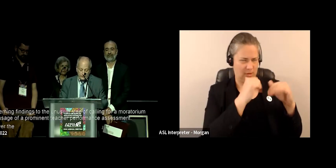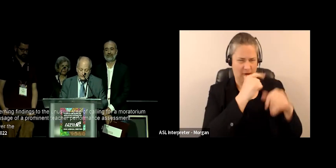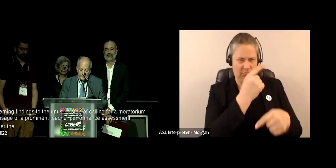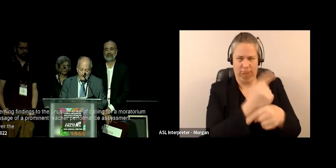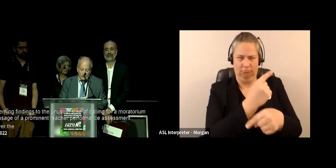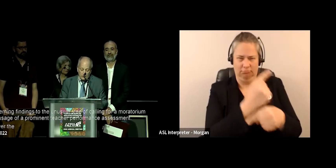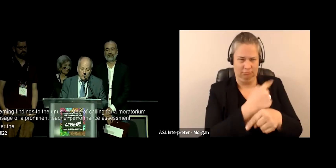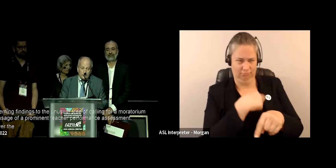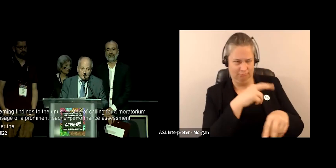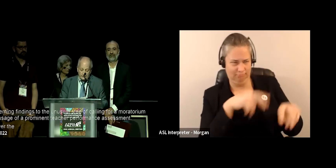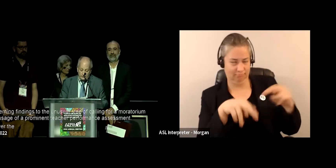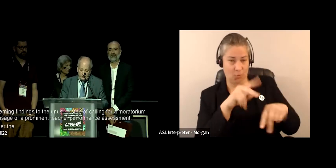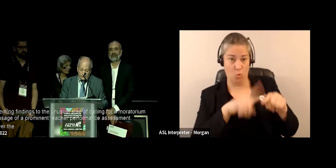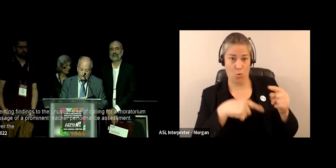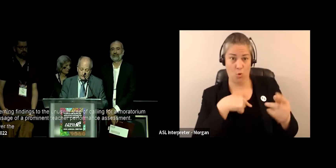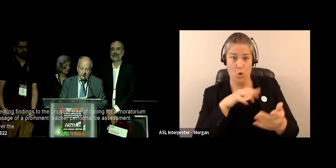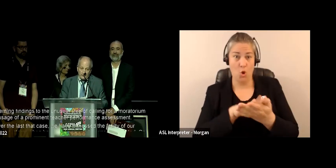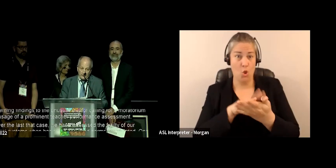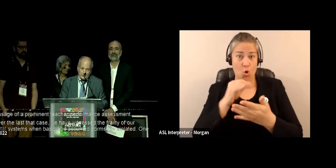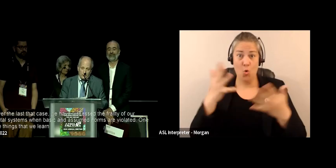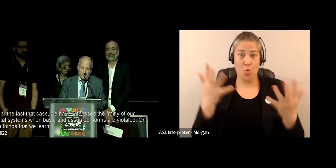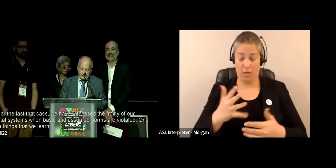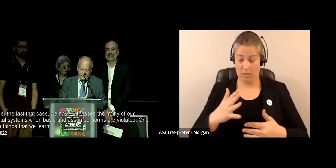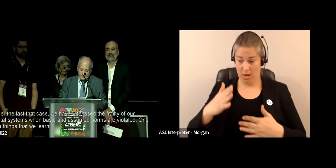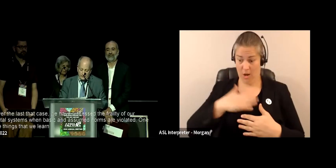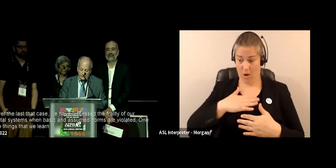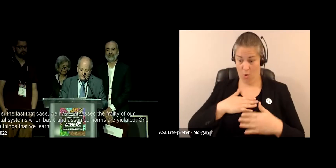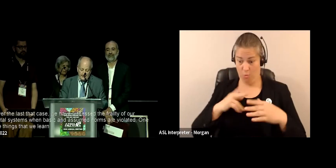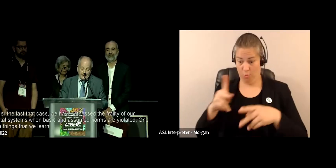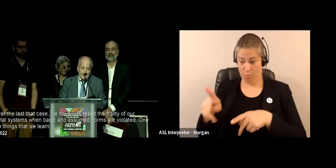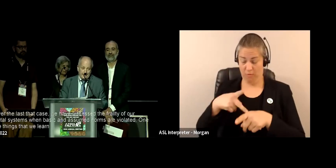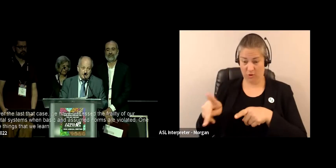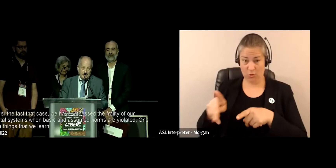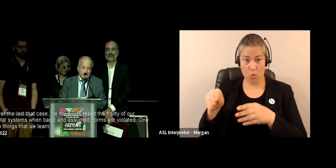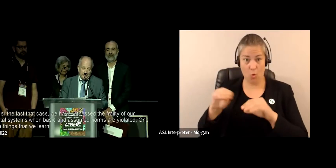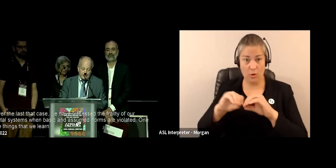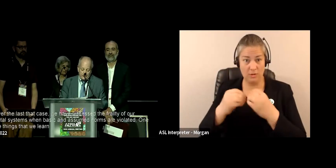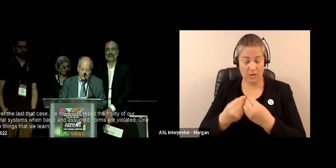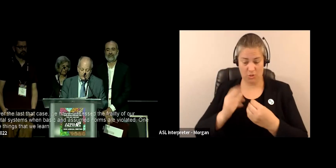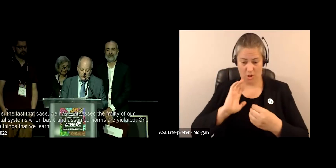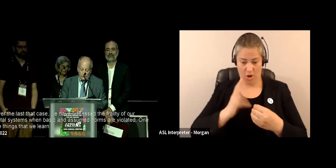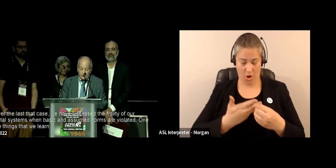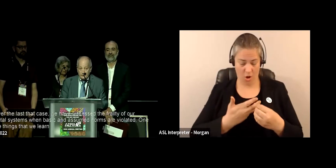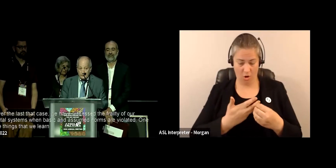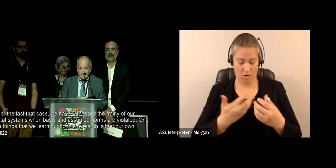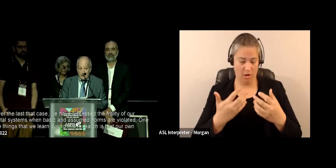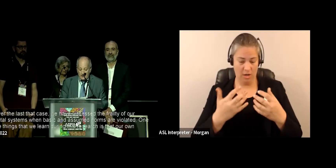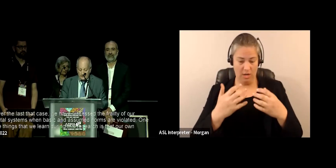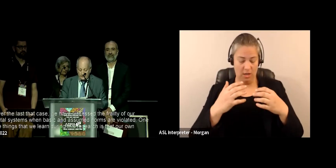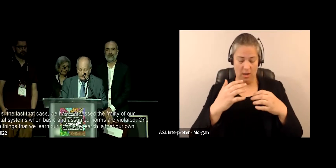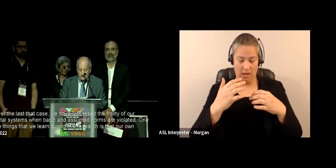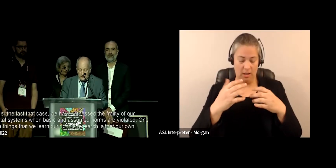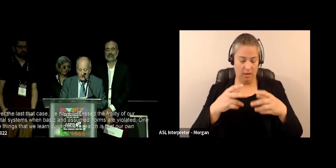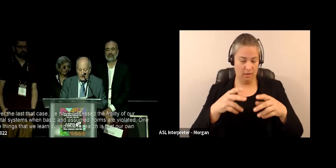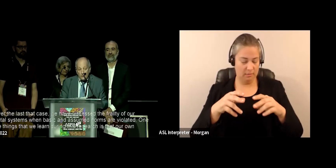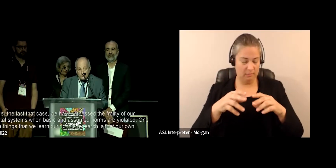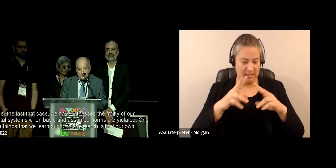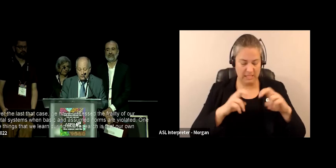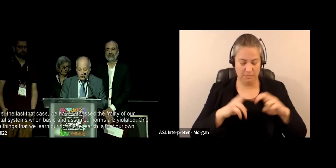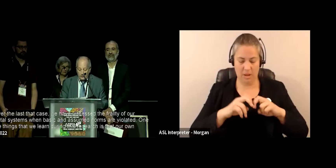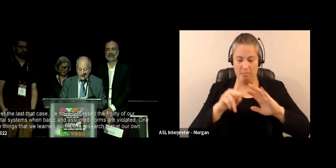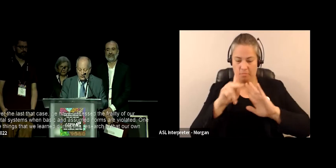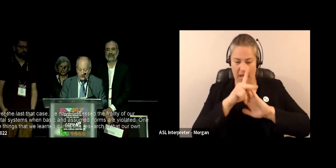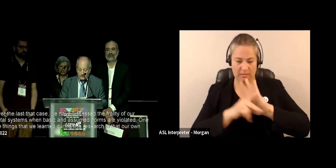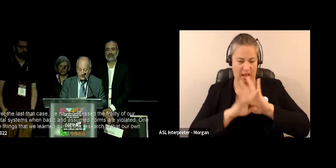this research is that our own institutions and professional organizations engaged in assessment, research, and policy are